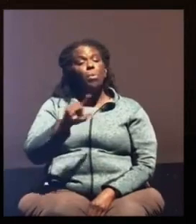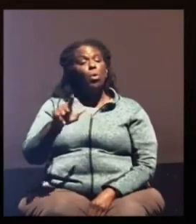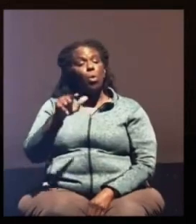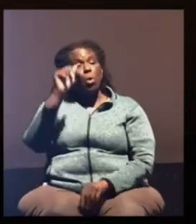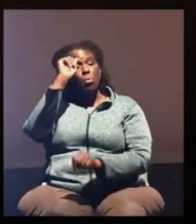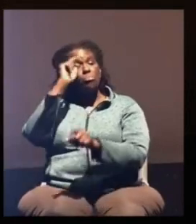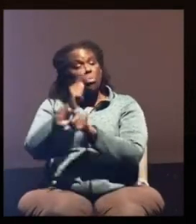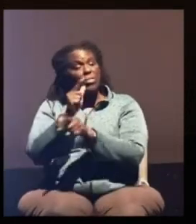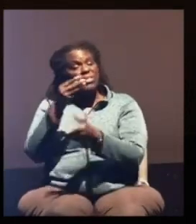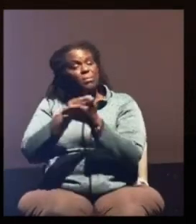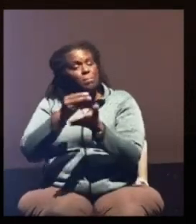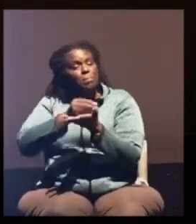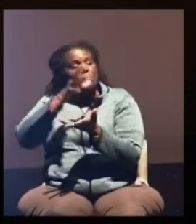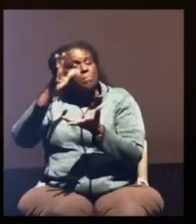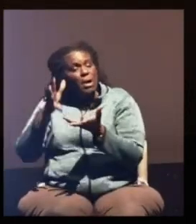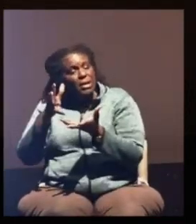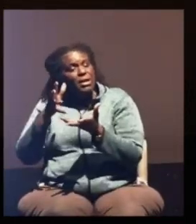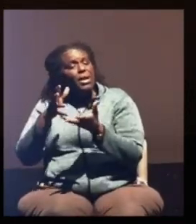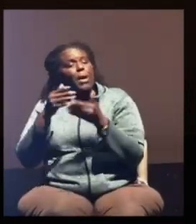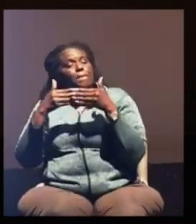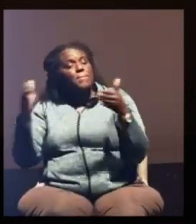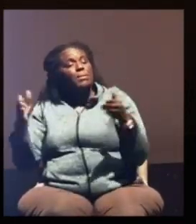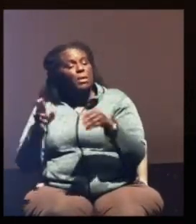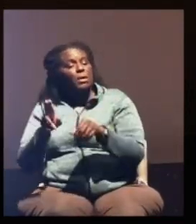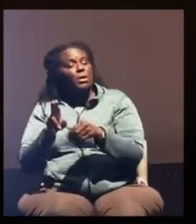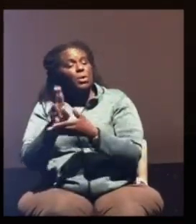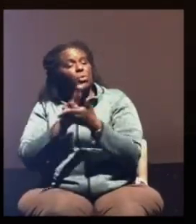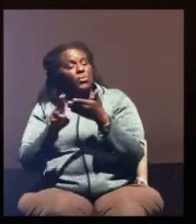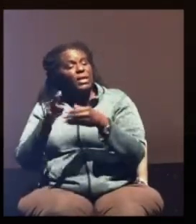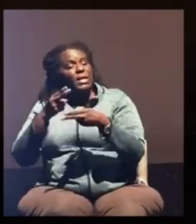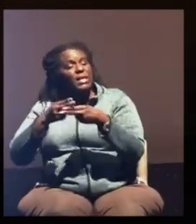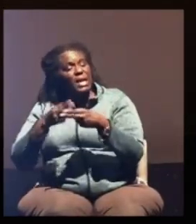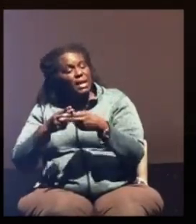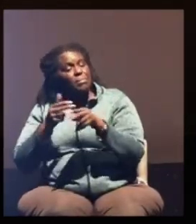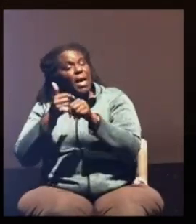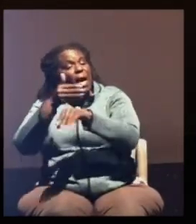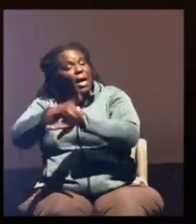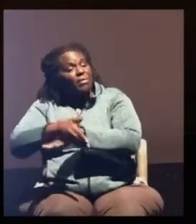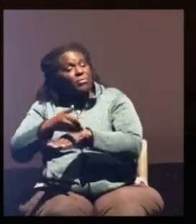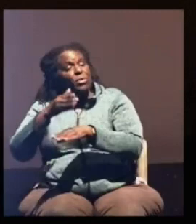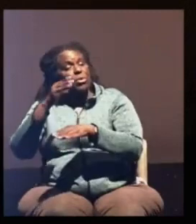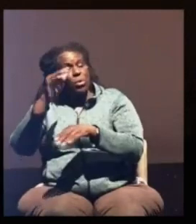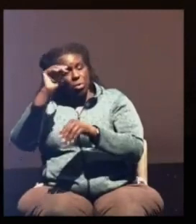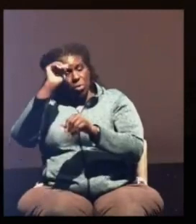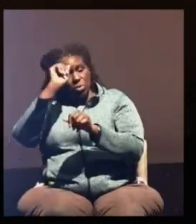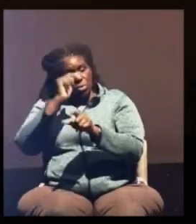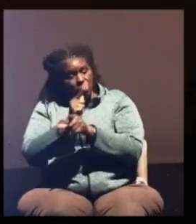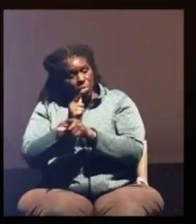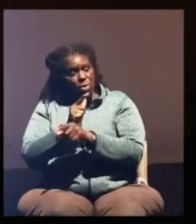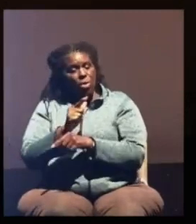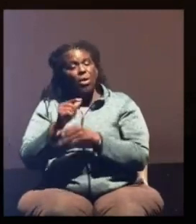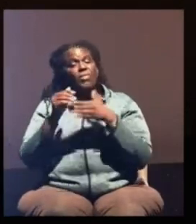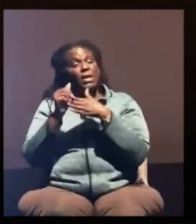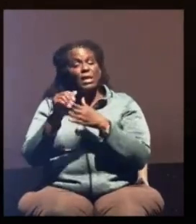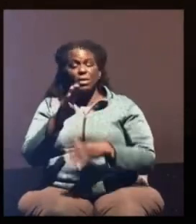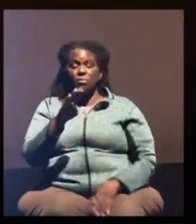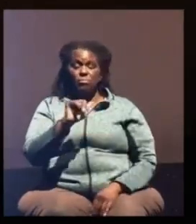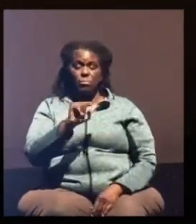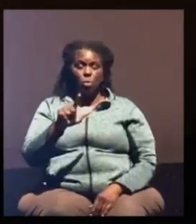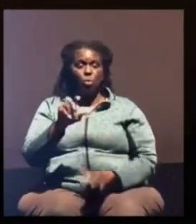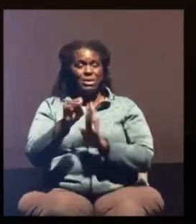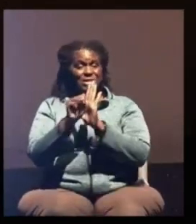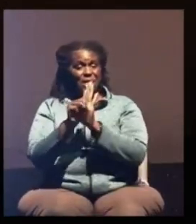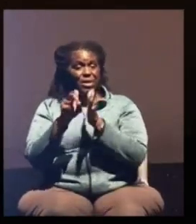was part of what Ball State University, a public university, was named for. The leadership of Ball State decided 6 or 10 years